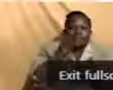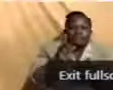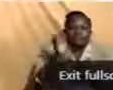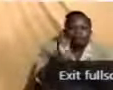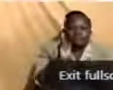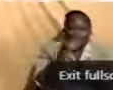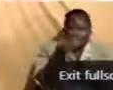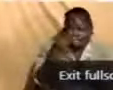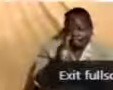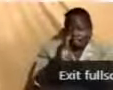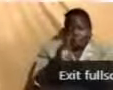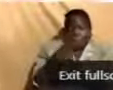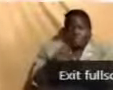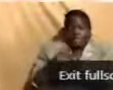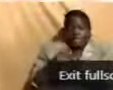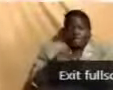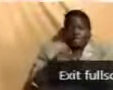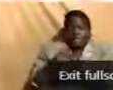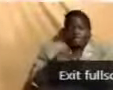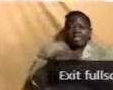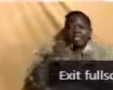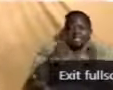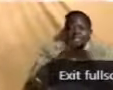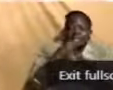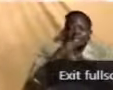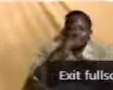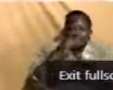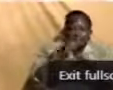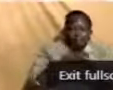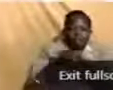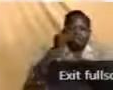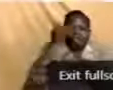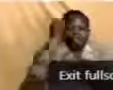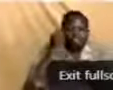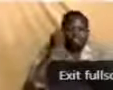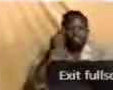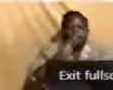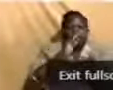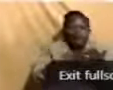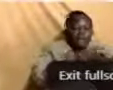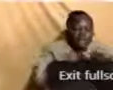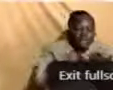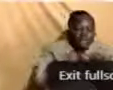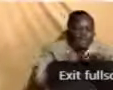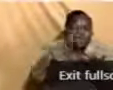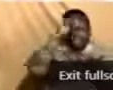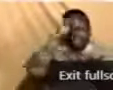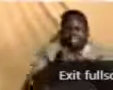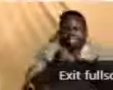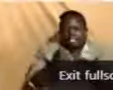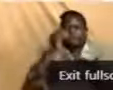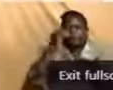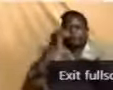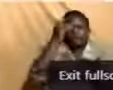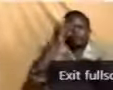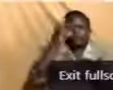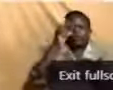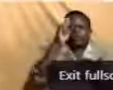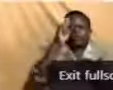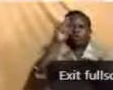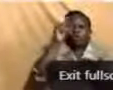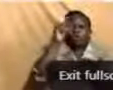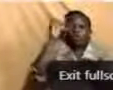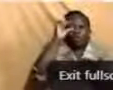Now, if I rely on that particular order from the High Court and the Court of Appeal, Justices Ngugi and Odunga can actually go ahead and